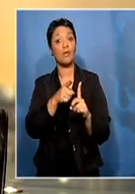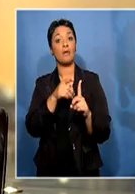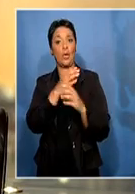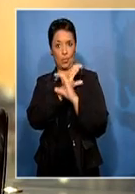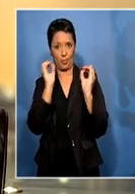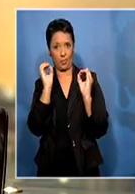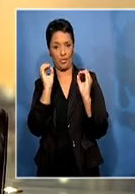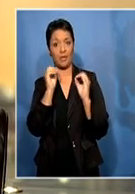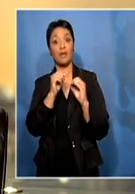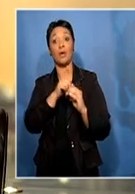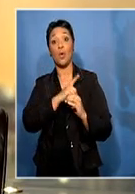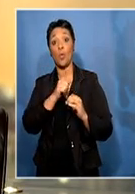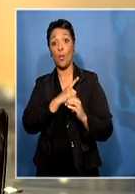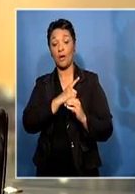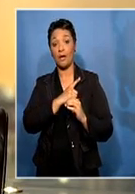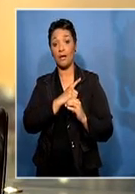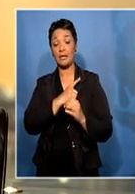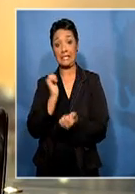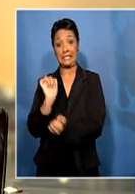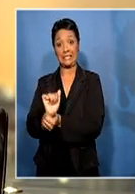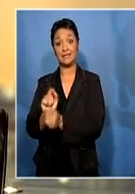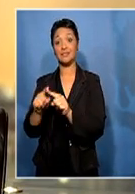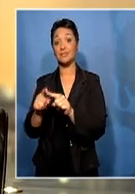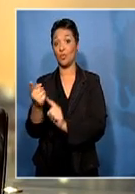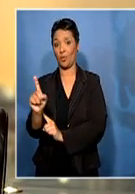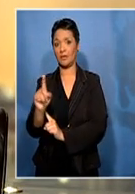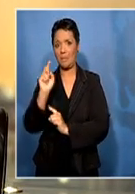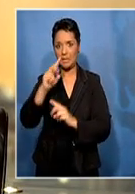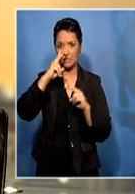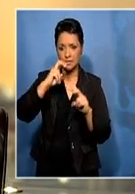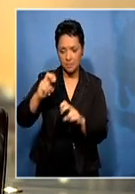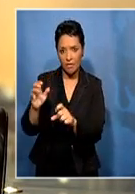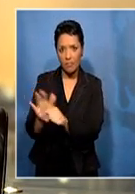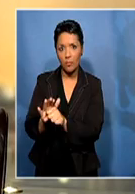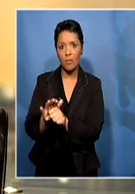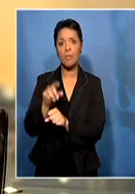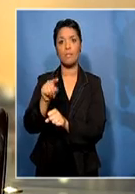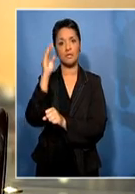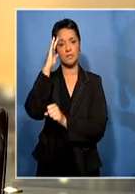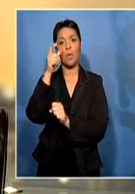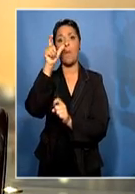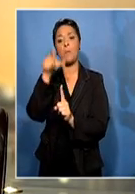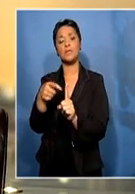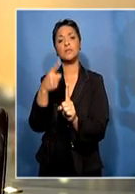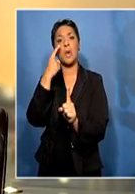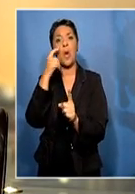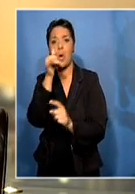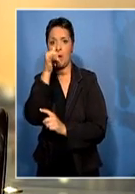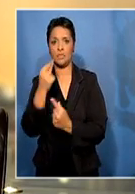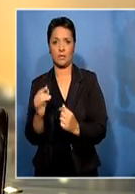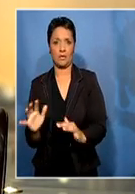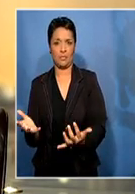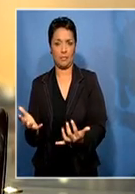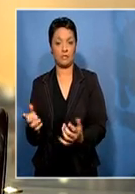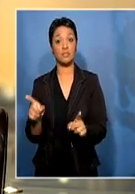on the investigation, but also witnesses coming forth in terms of who committed the crime. Even yesterday,